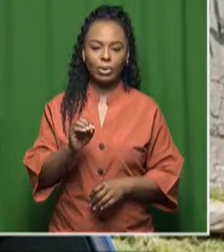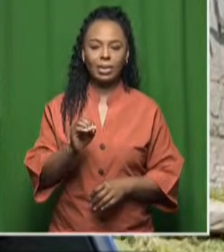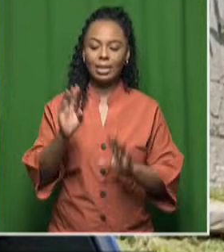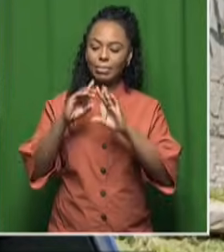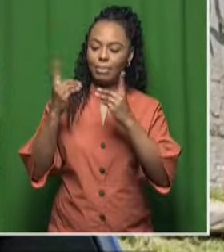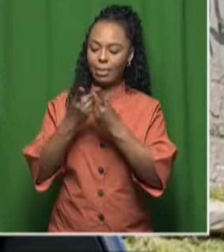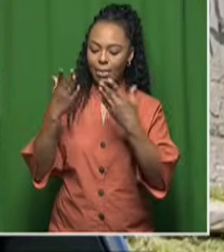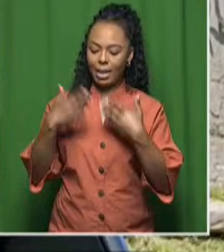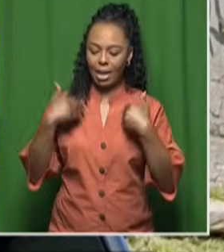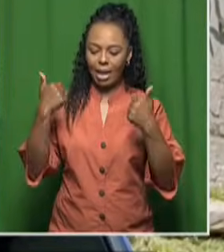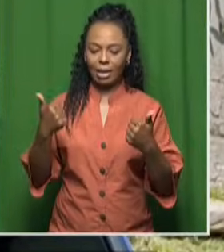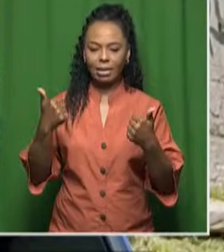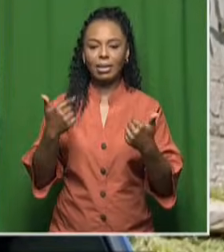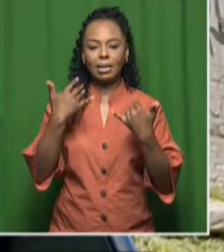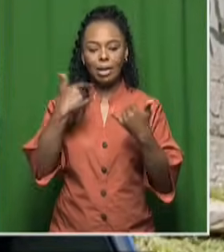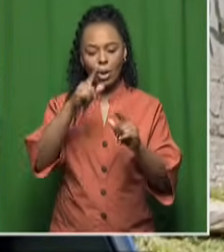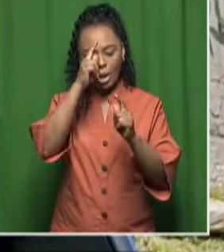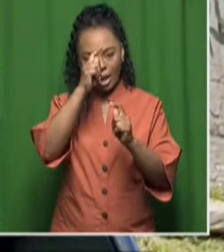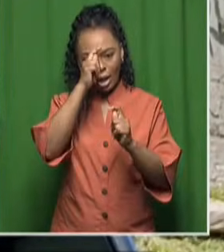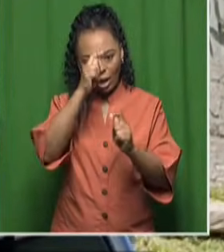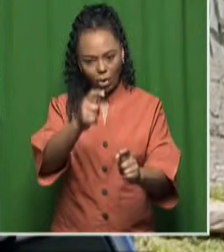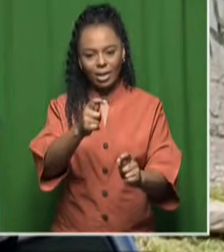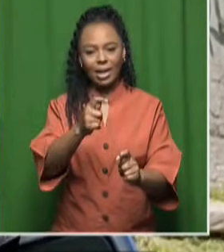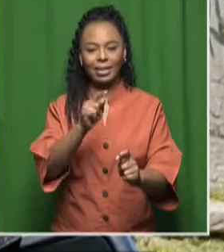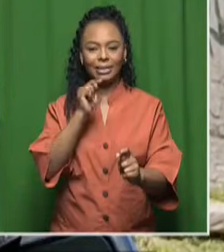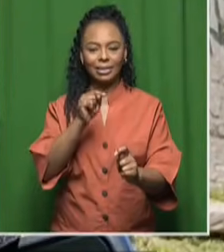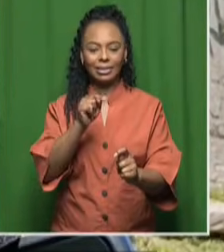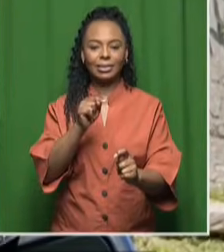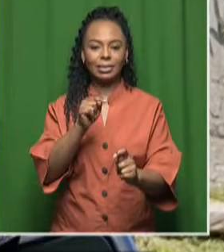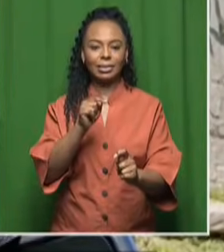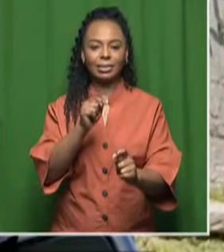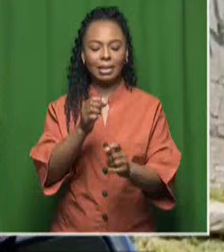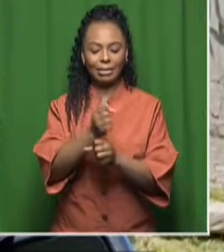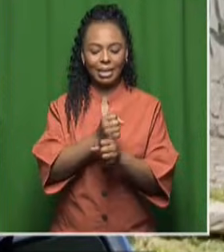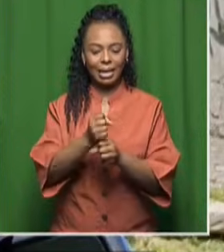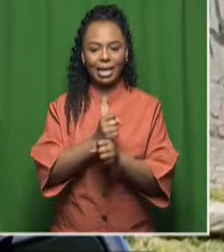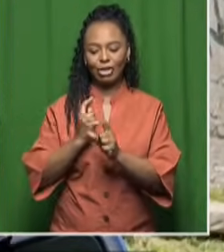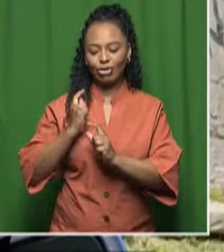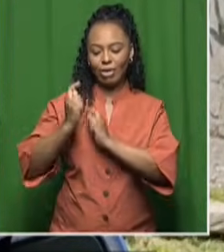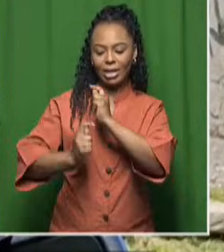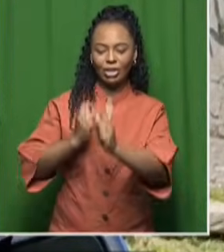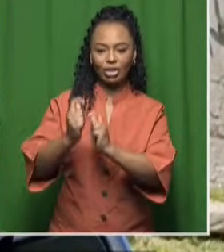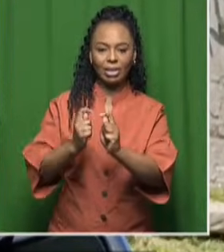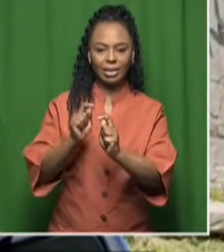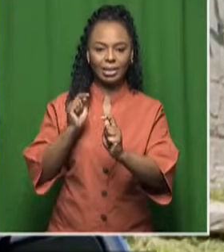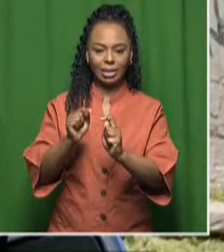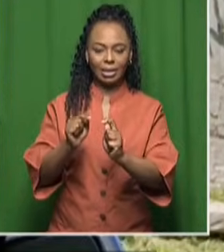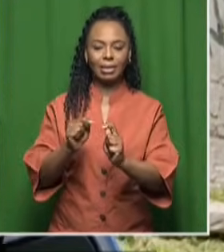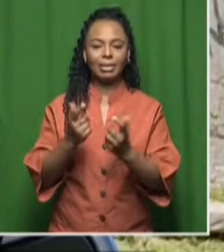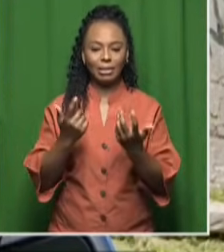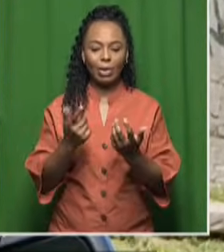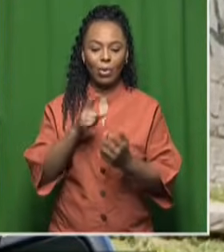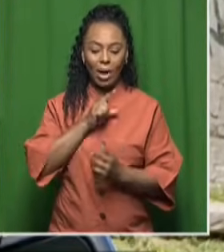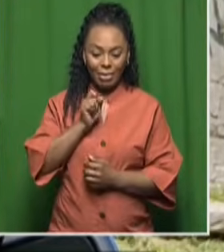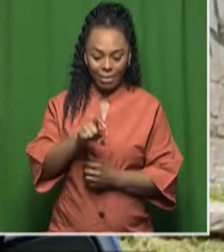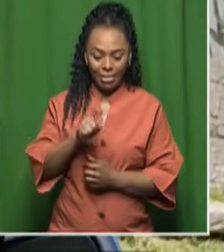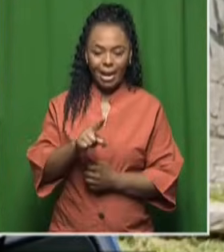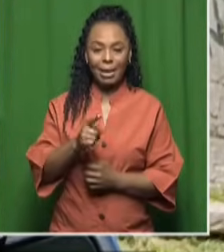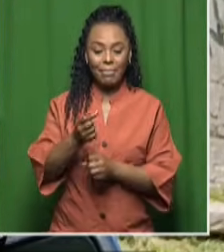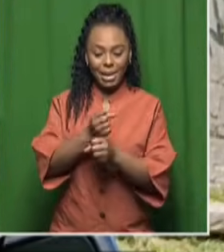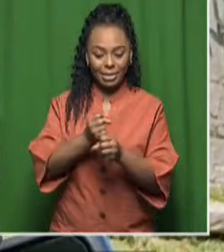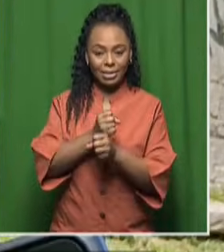fully recognize a traditional or indigenous knowledge system, because that's the system that can help people.